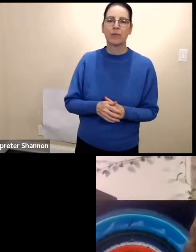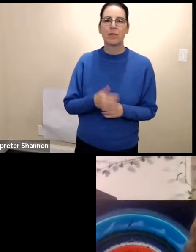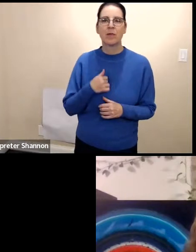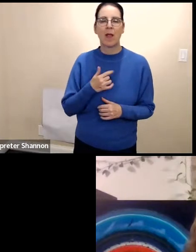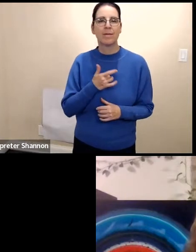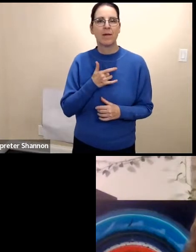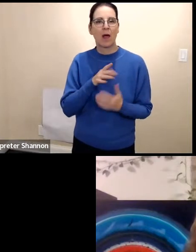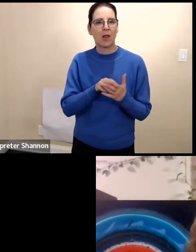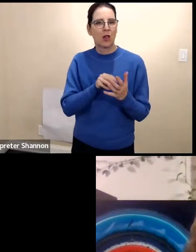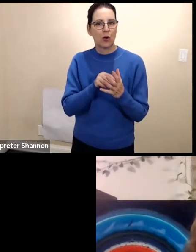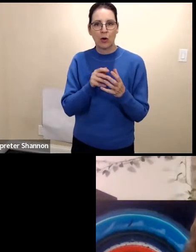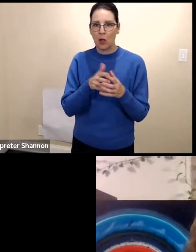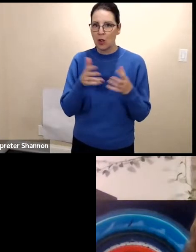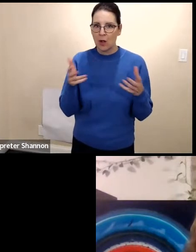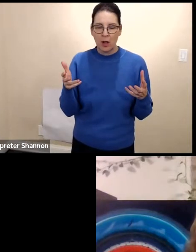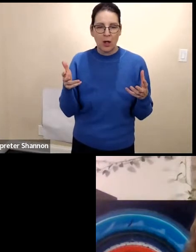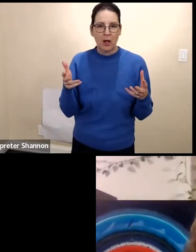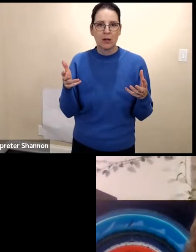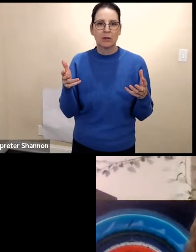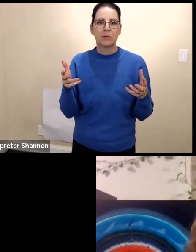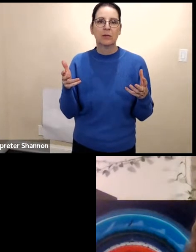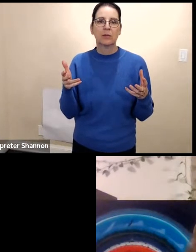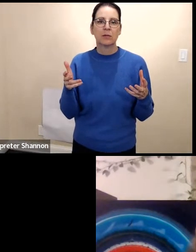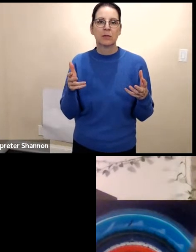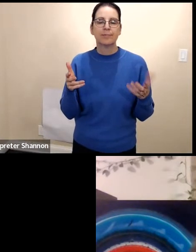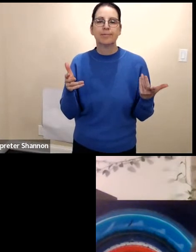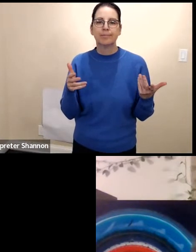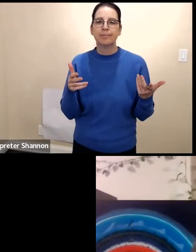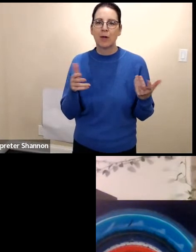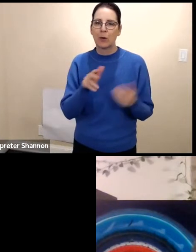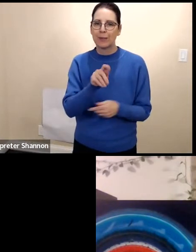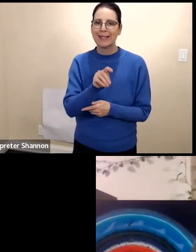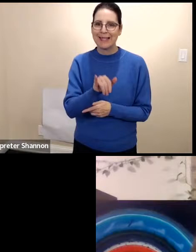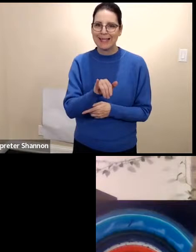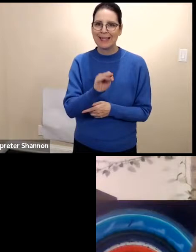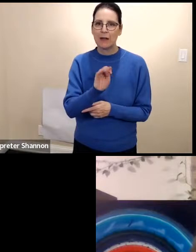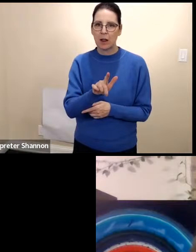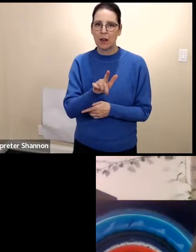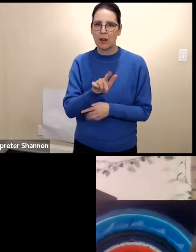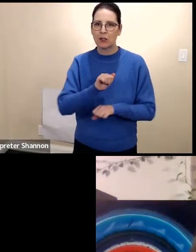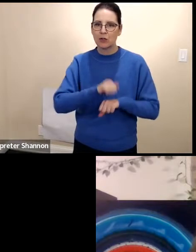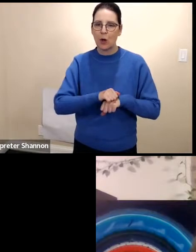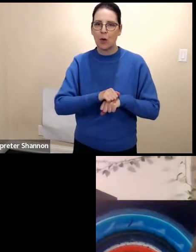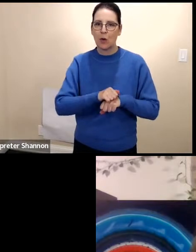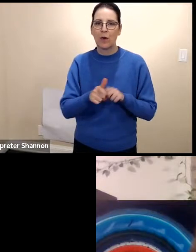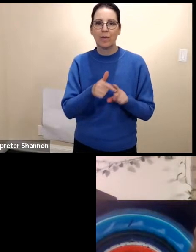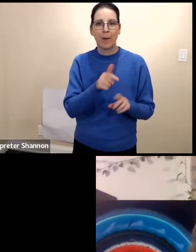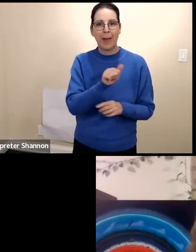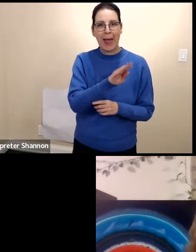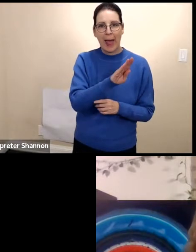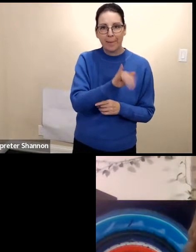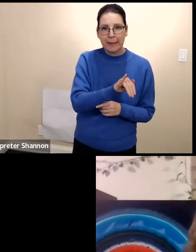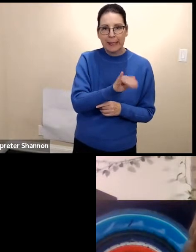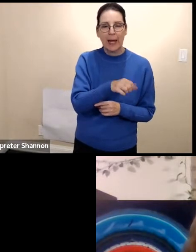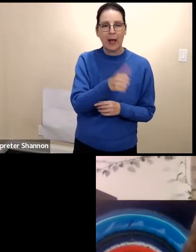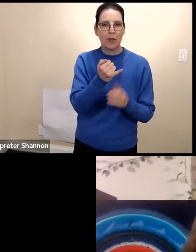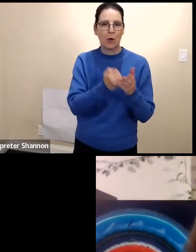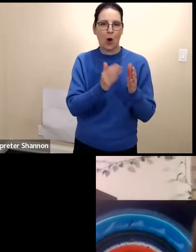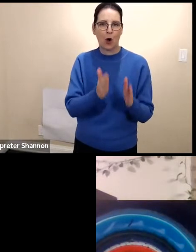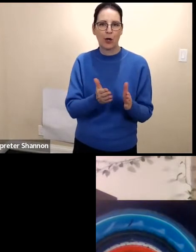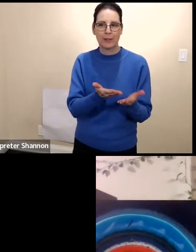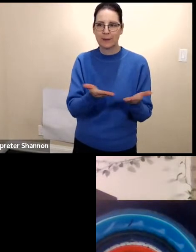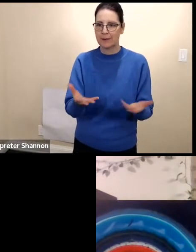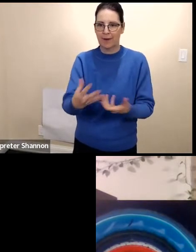about um TimberStone from Abby and and from the other artists in the exhibition